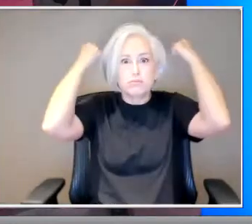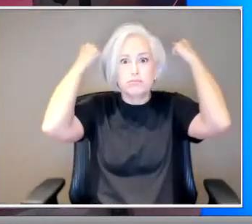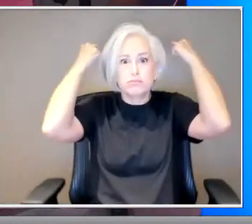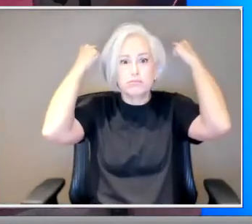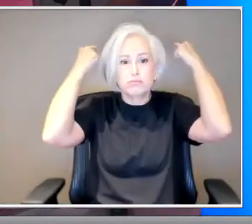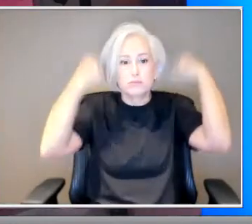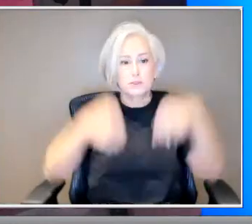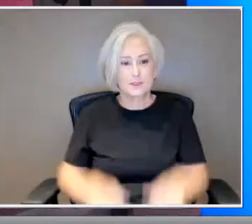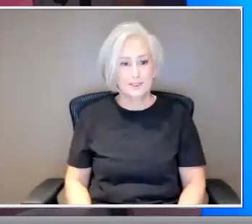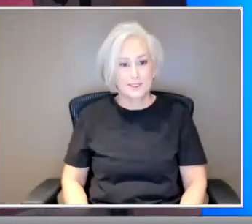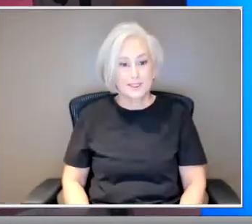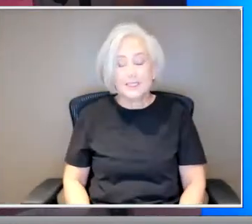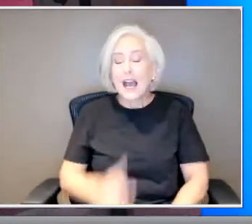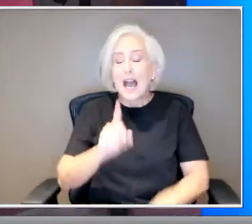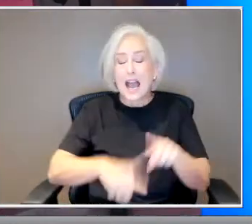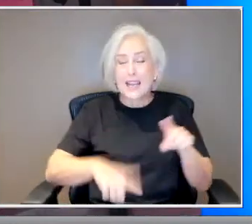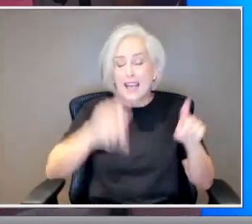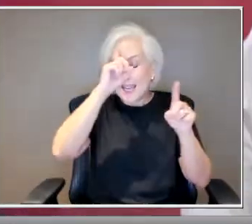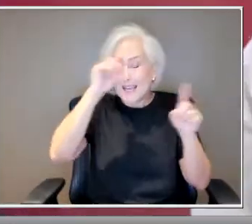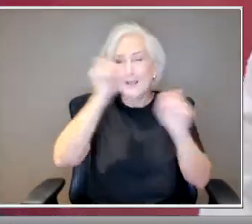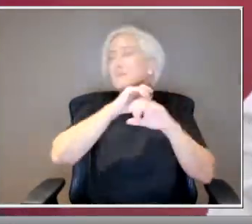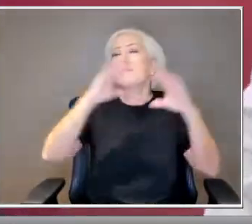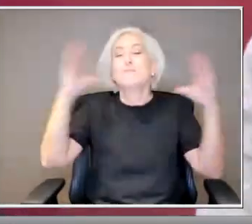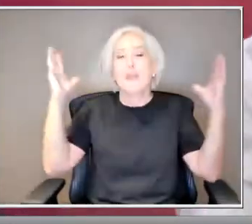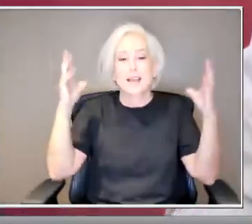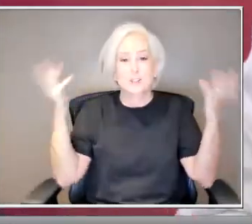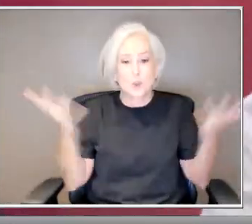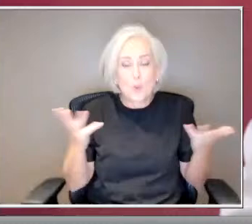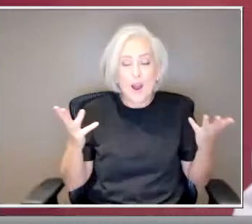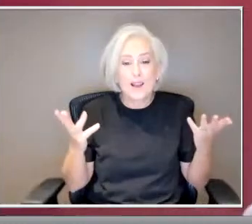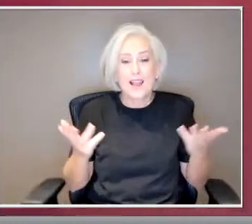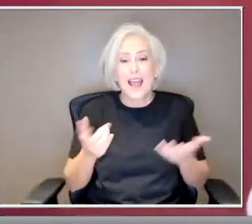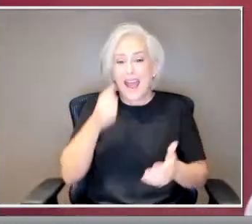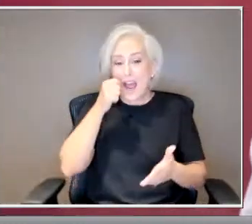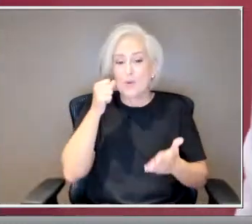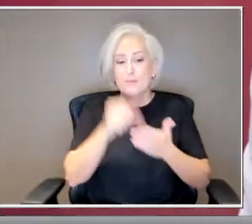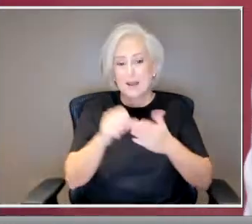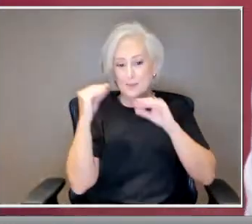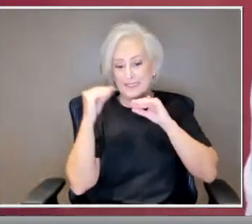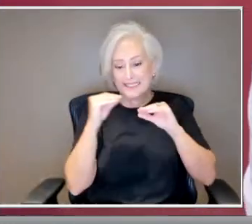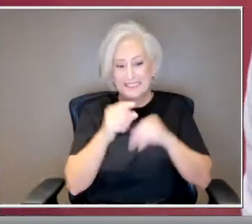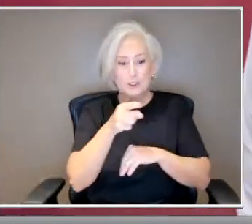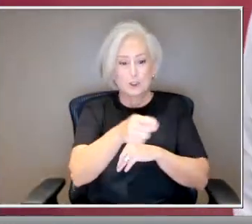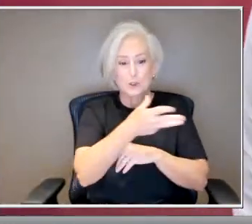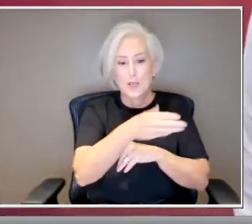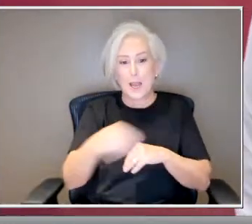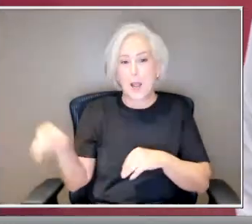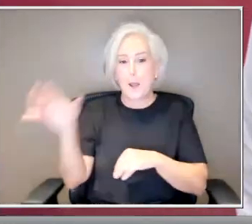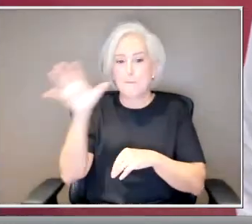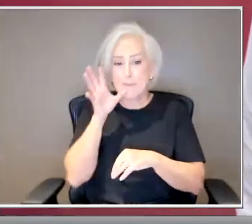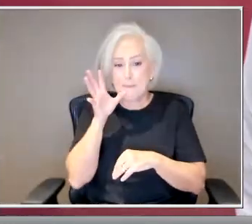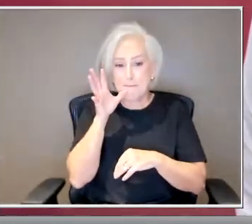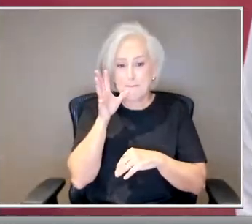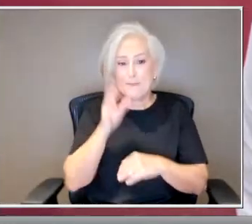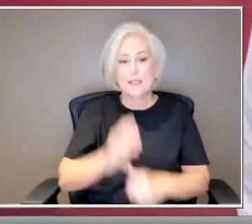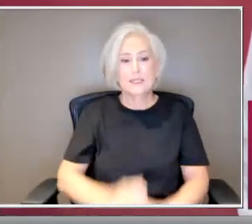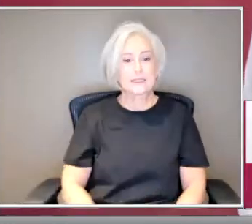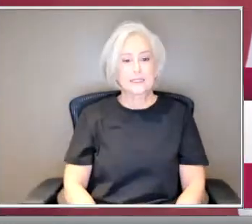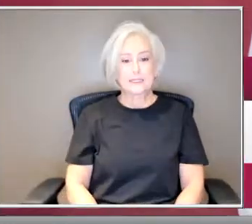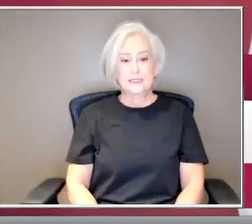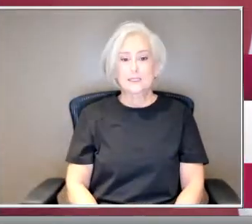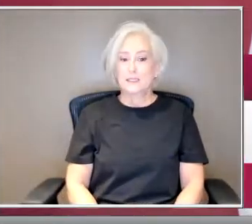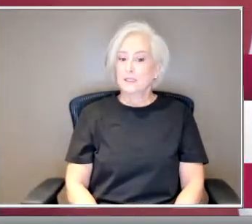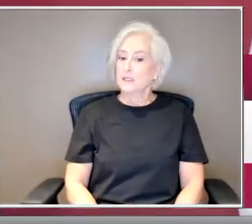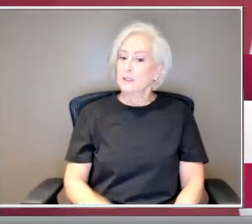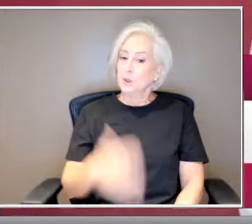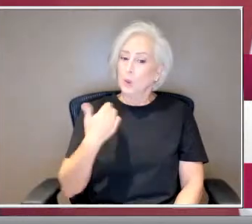can only imagine what I remember vividly teaching her and her mom, and it's a lot.